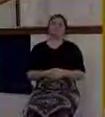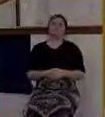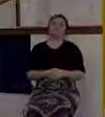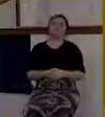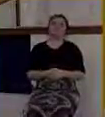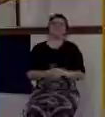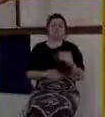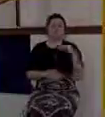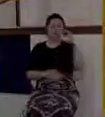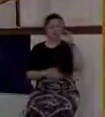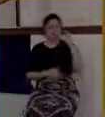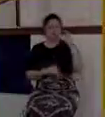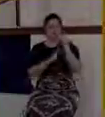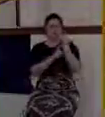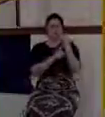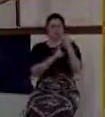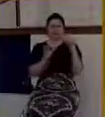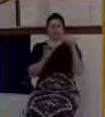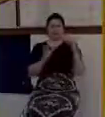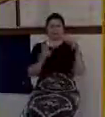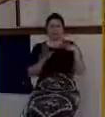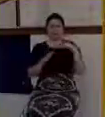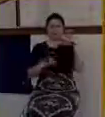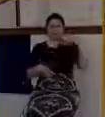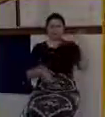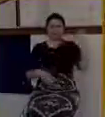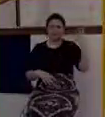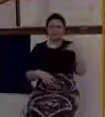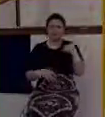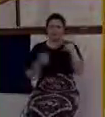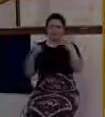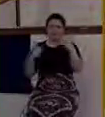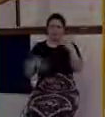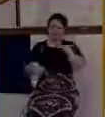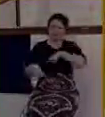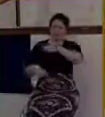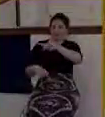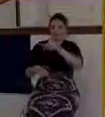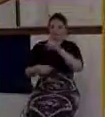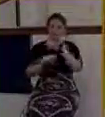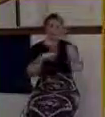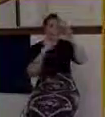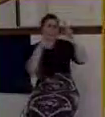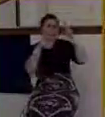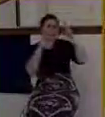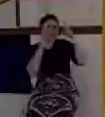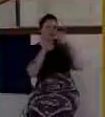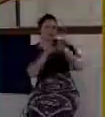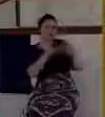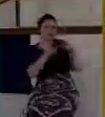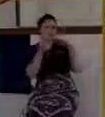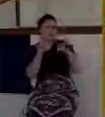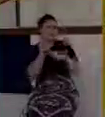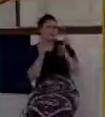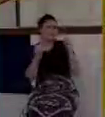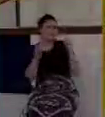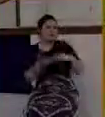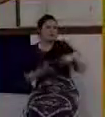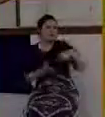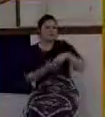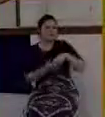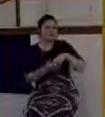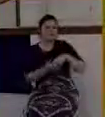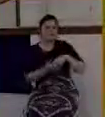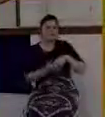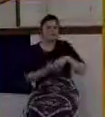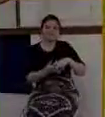is. But these are the Sadducees. They're making up this scenario that in their minds proves that there's no resurrection. But now here's the question.